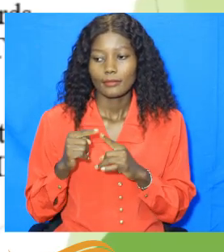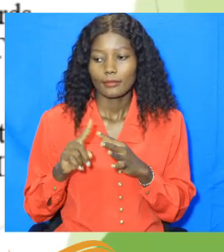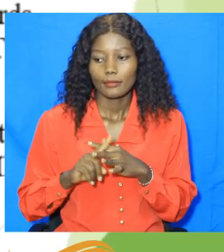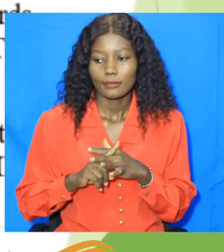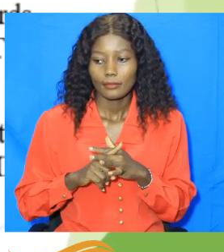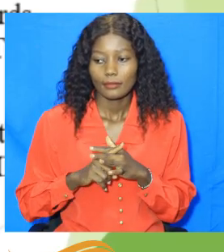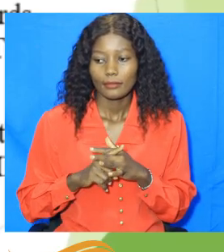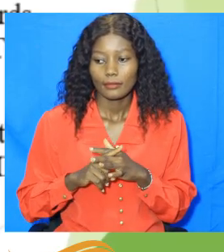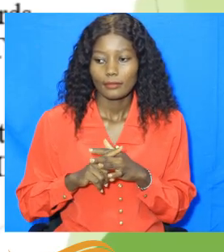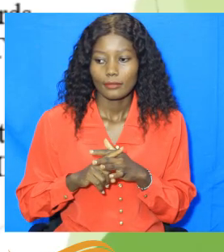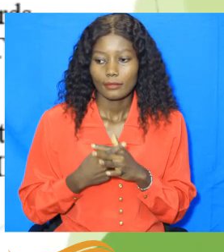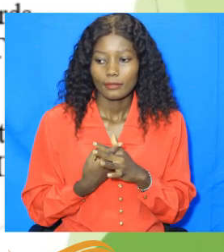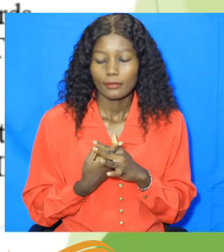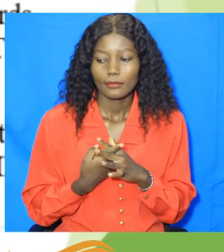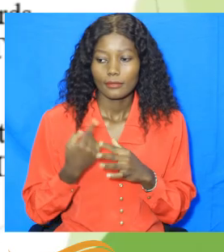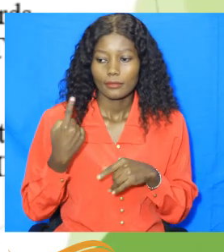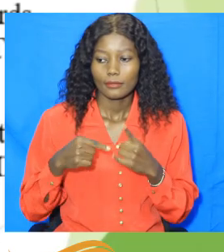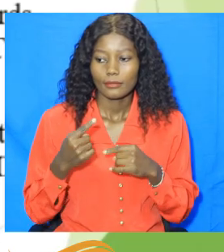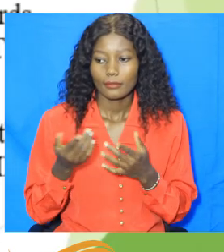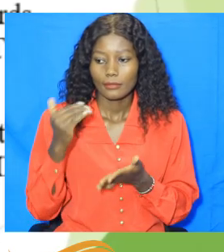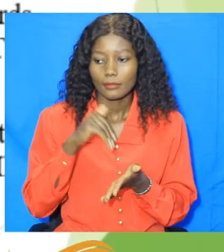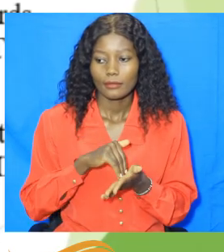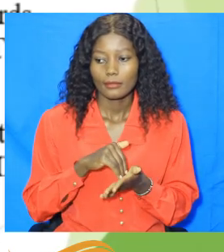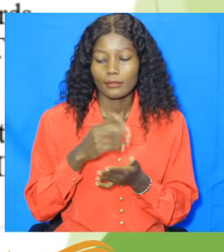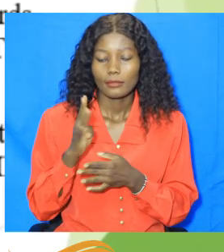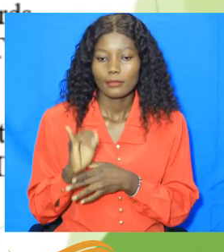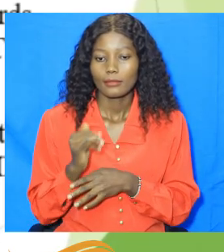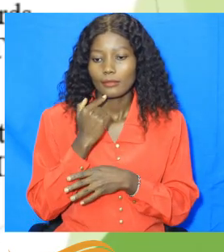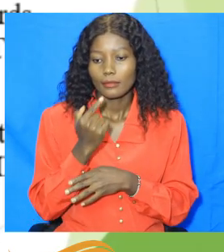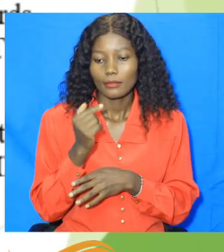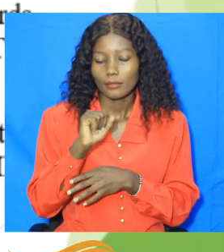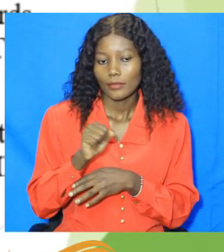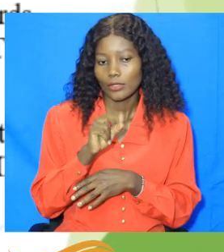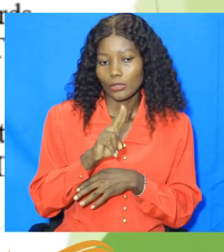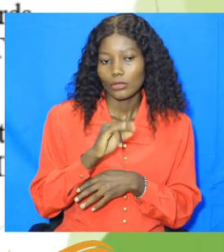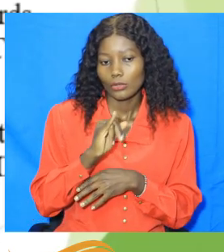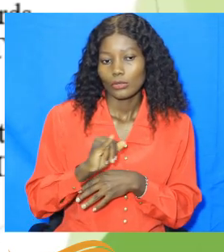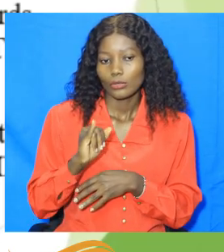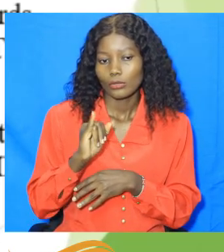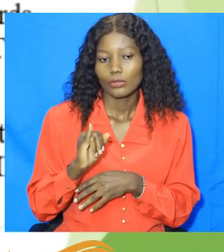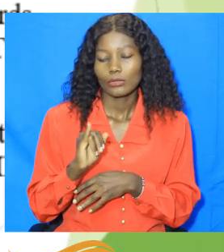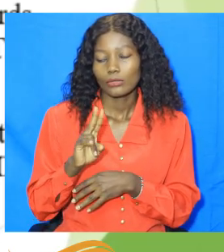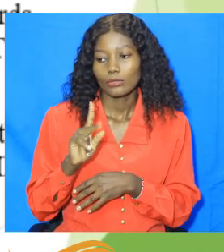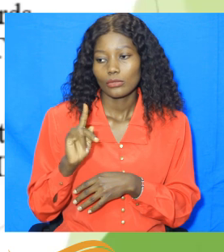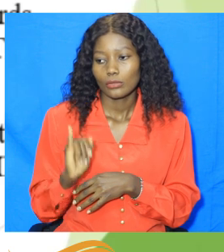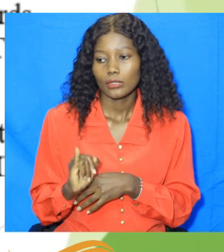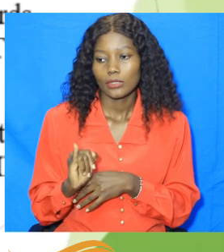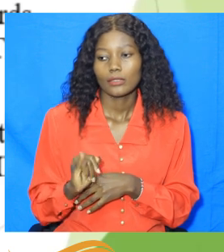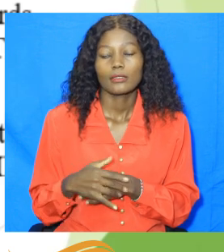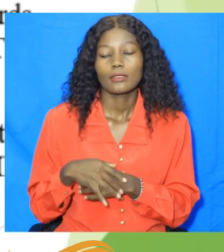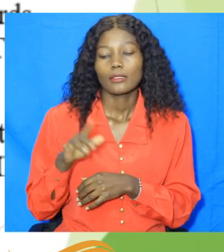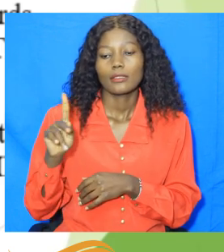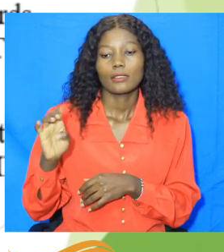restart the bout again by saying Suzukete Hajime. So for